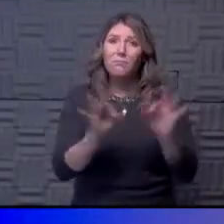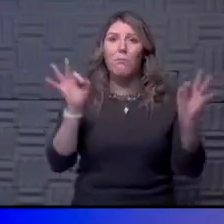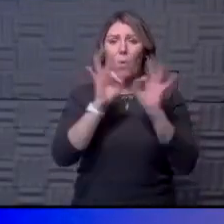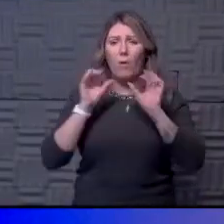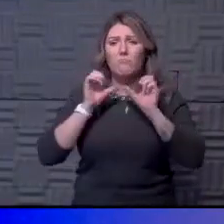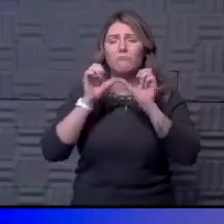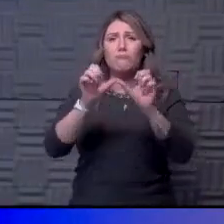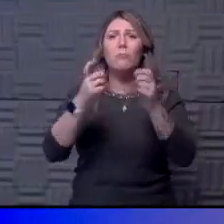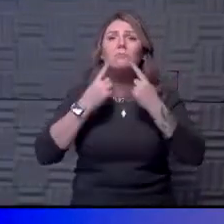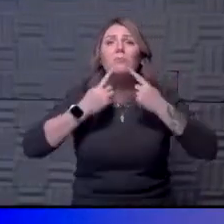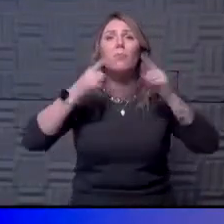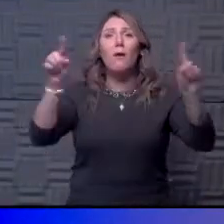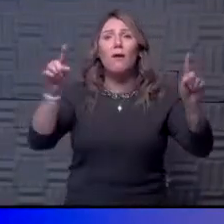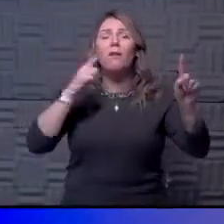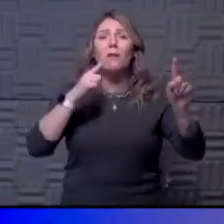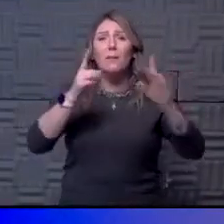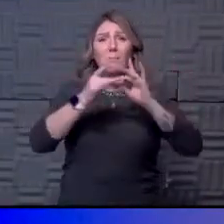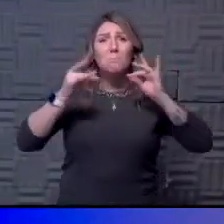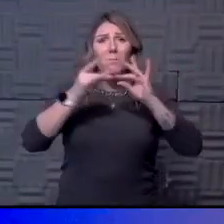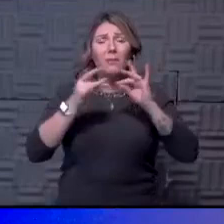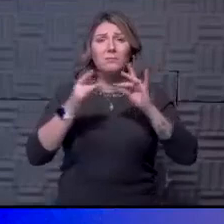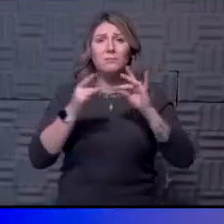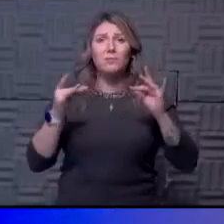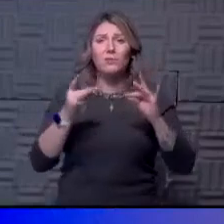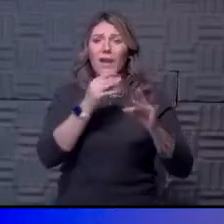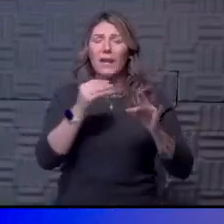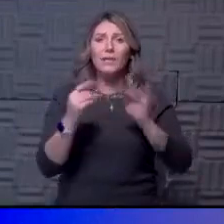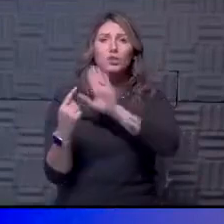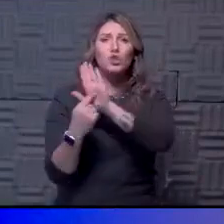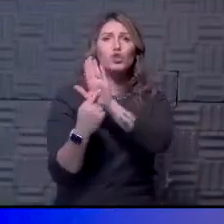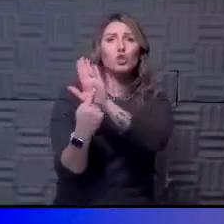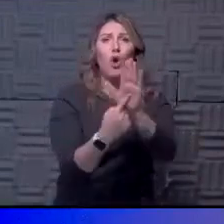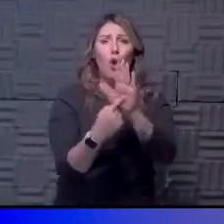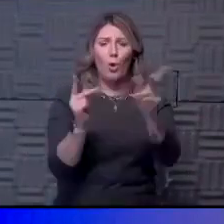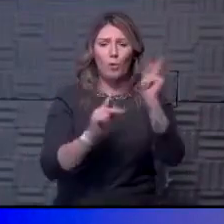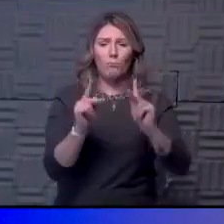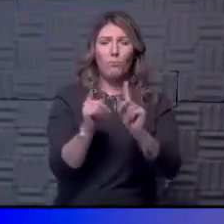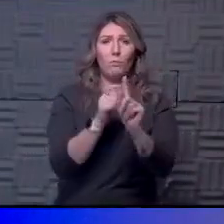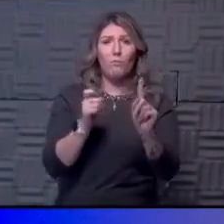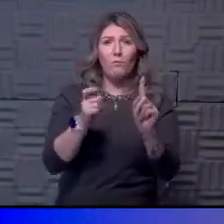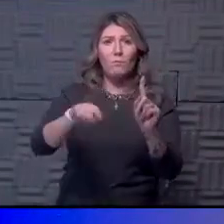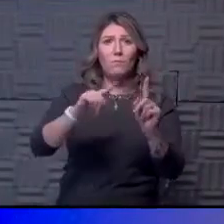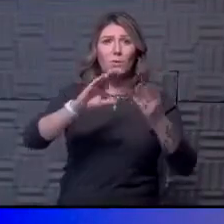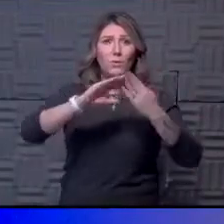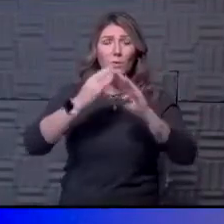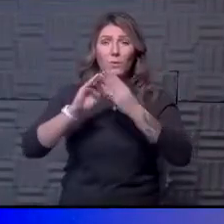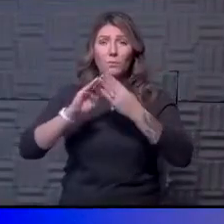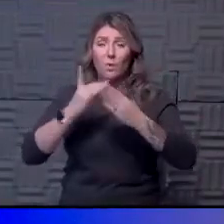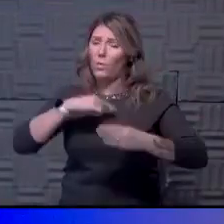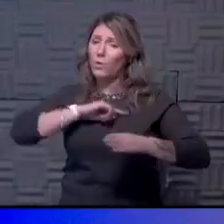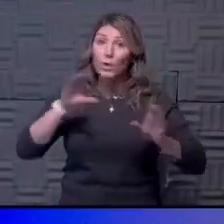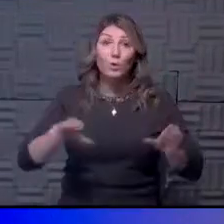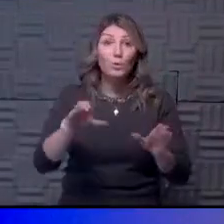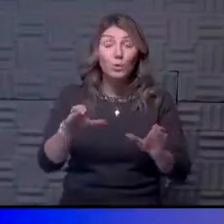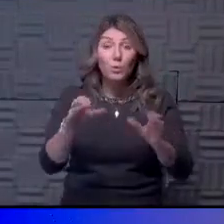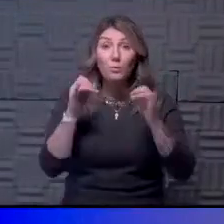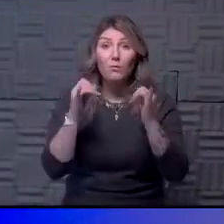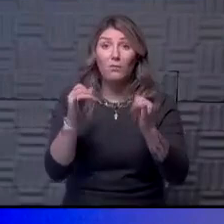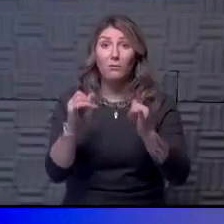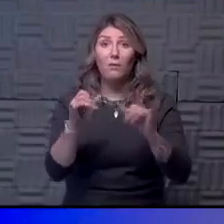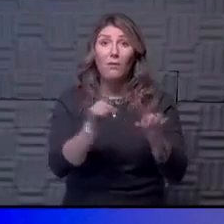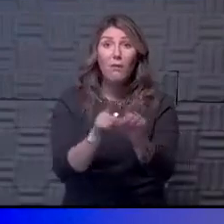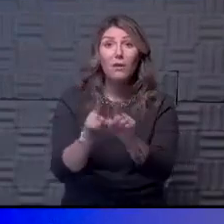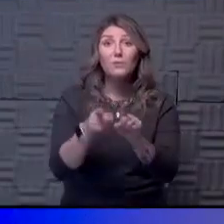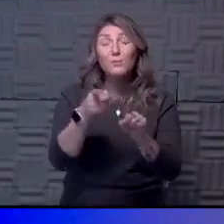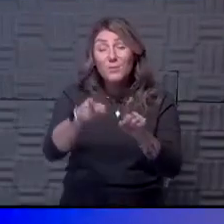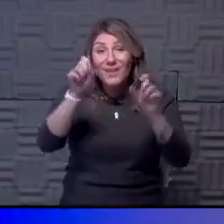that message out there and hopefully show the people from these communities that we are doing it as well, and